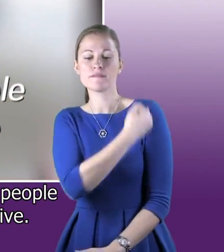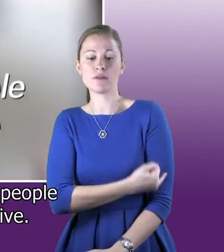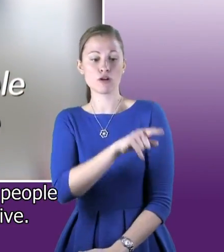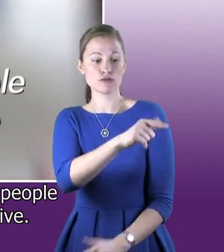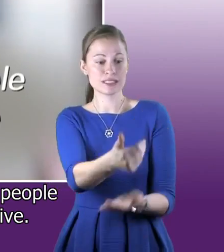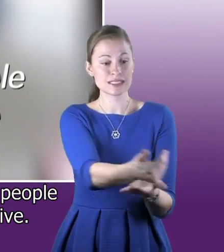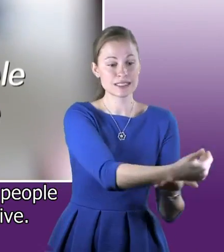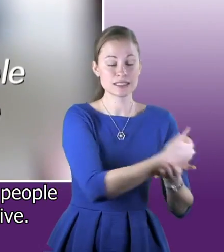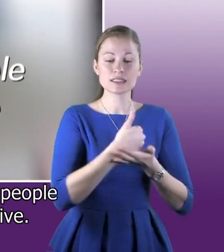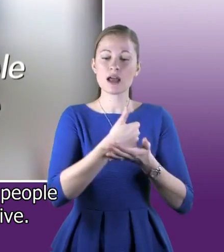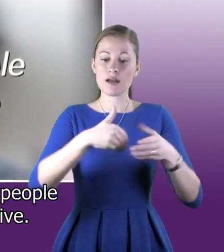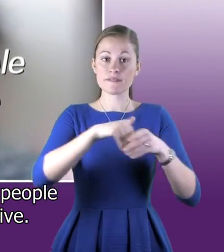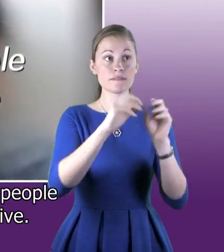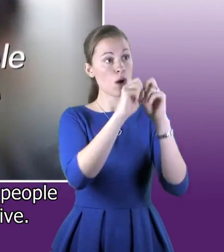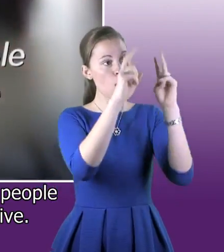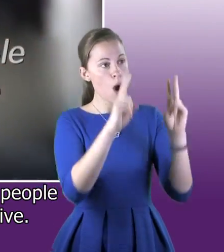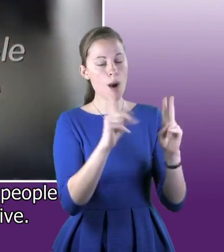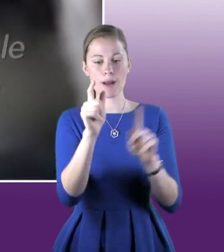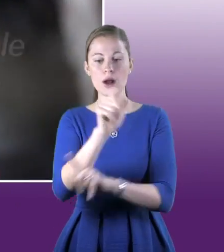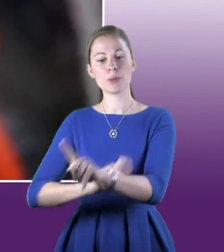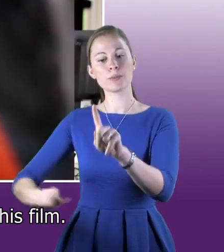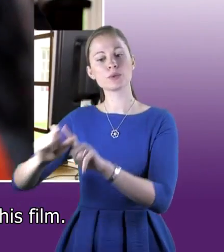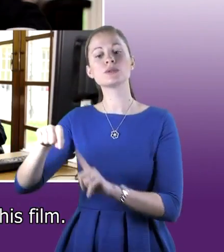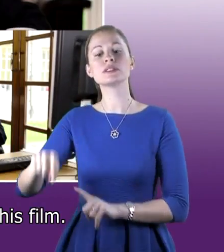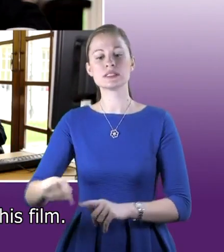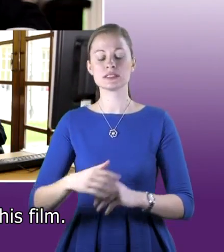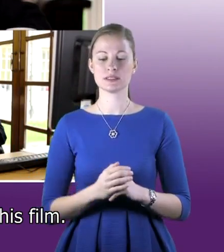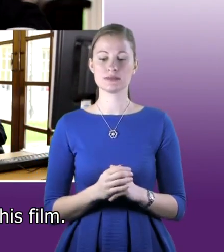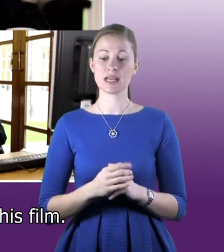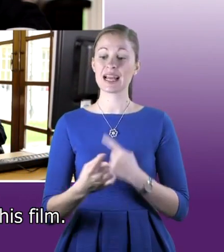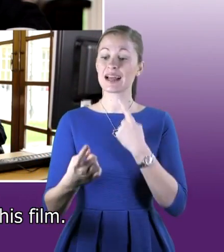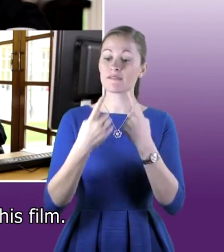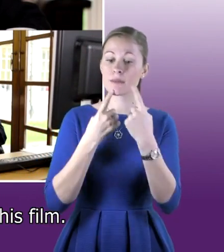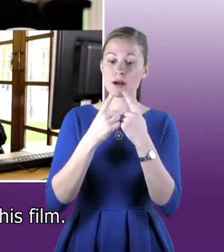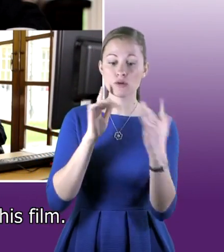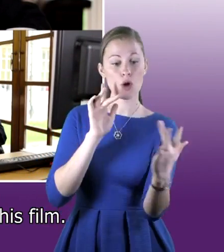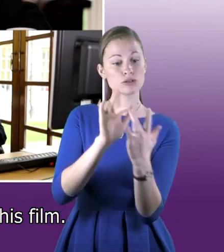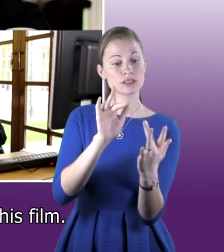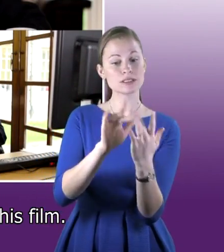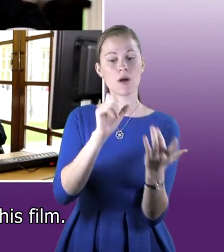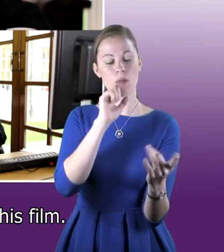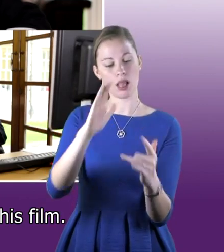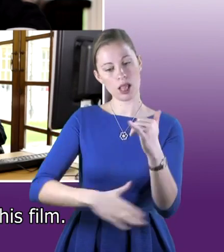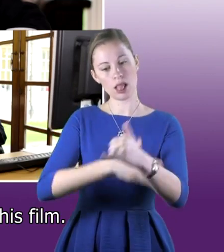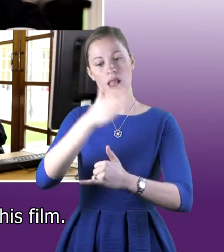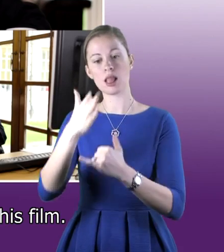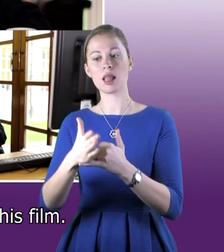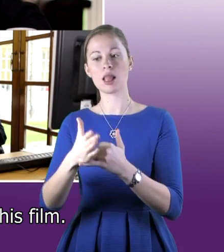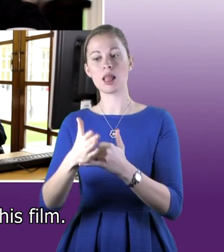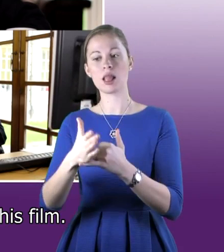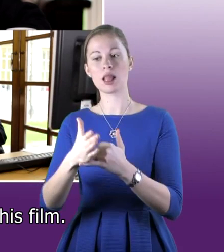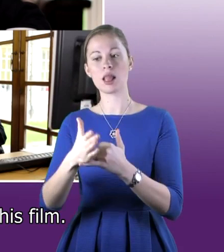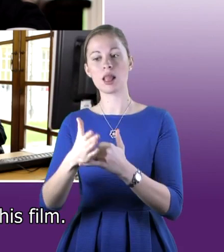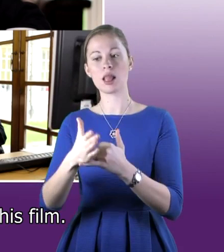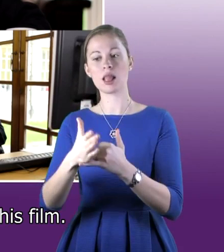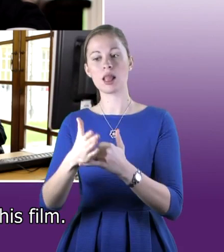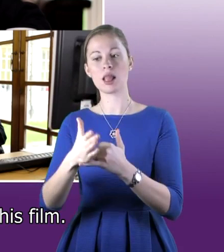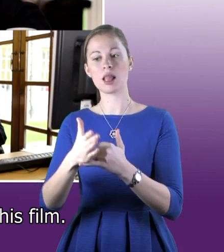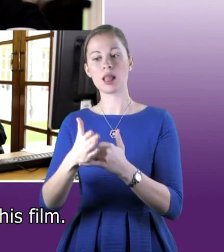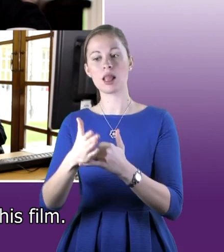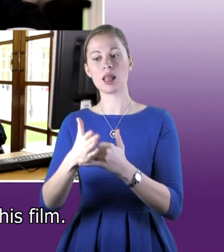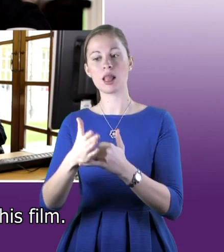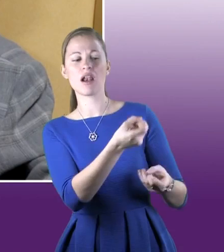safe in their homes and where they live. Contact details will be provided at the end of this film. And he talks